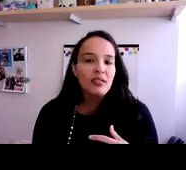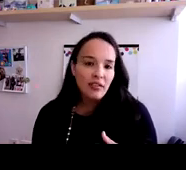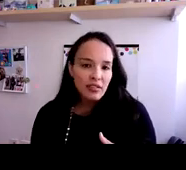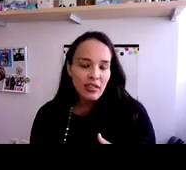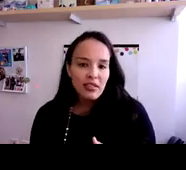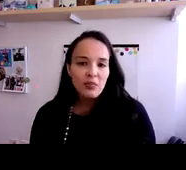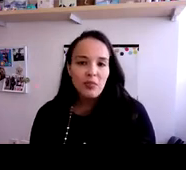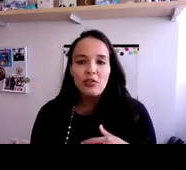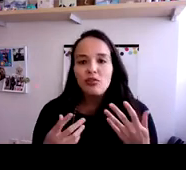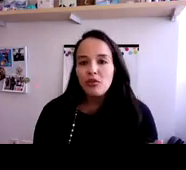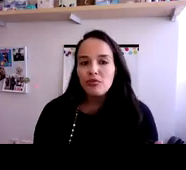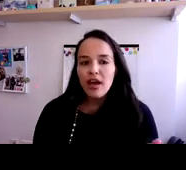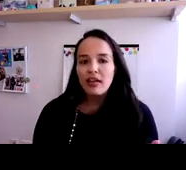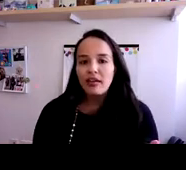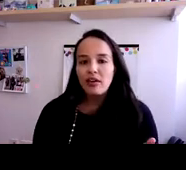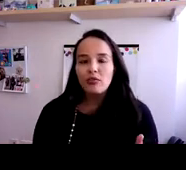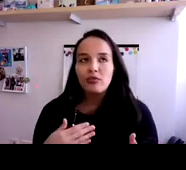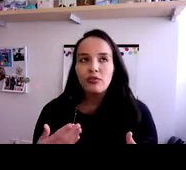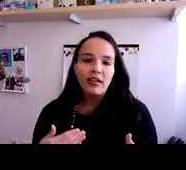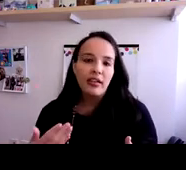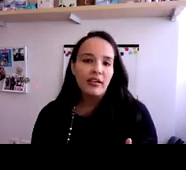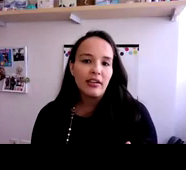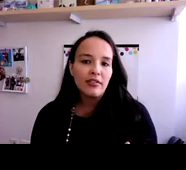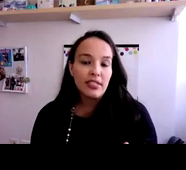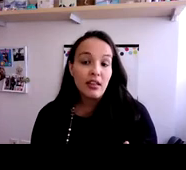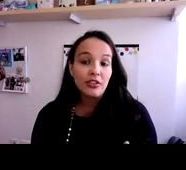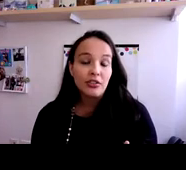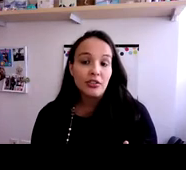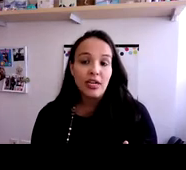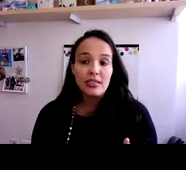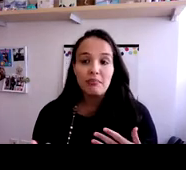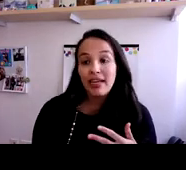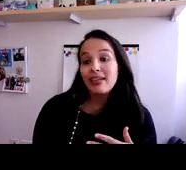as well as other studies, we know that, chronic